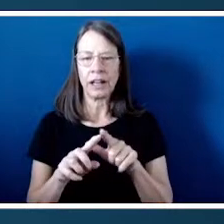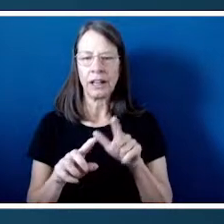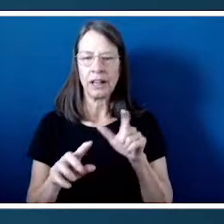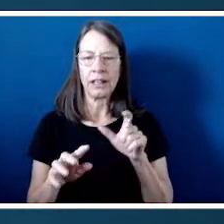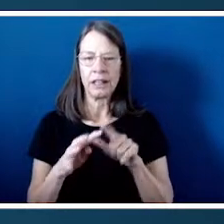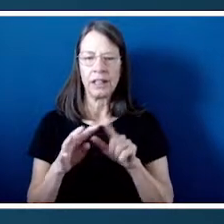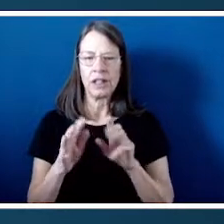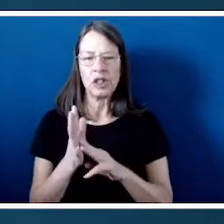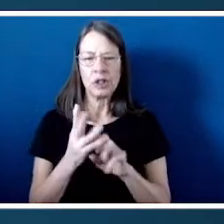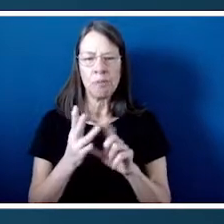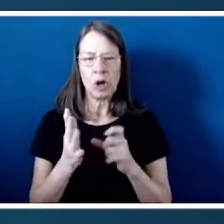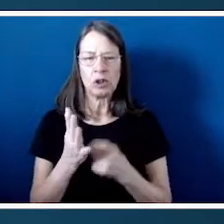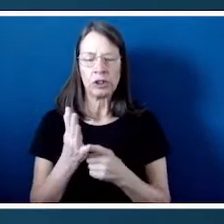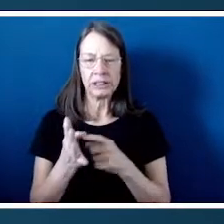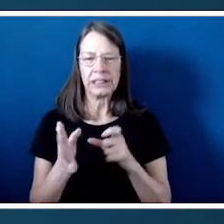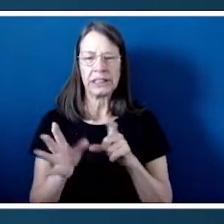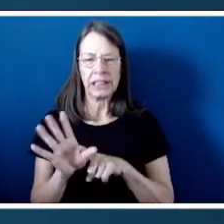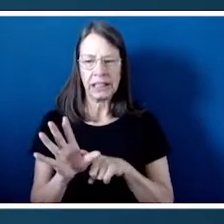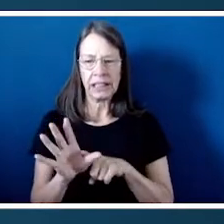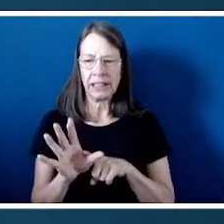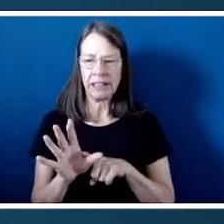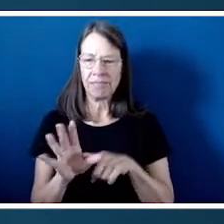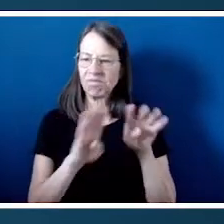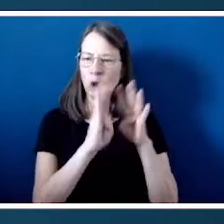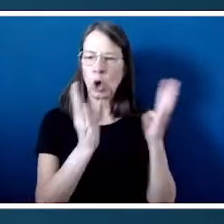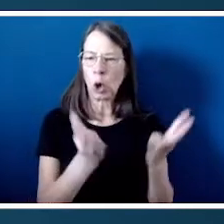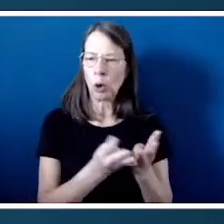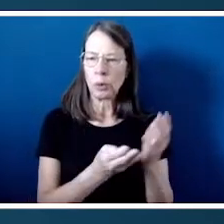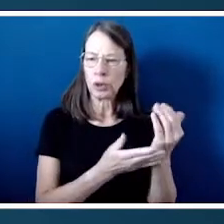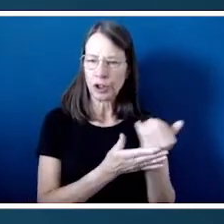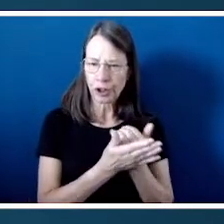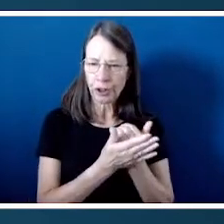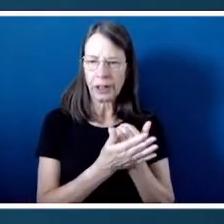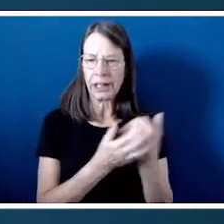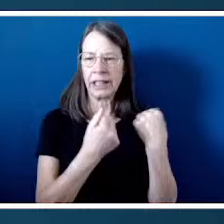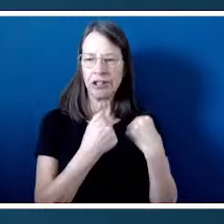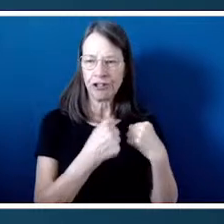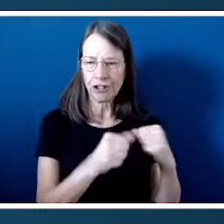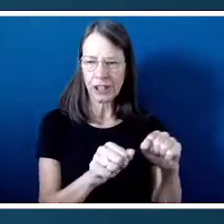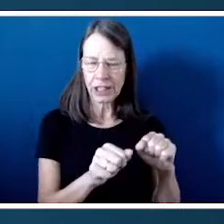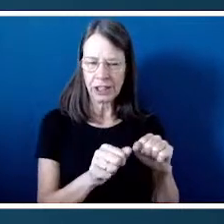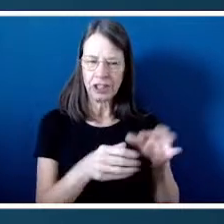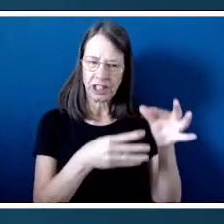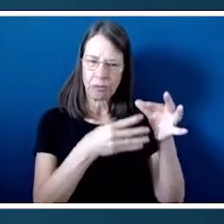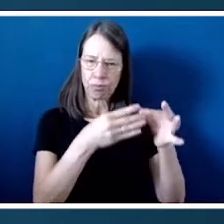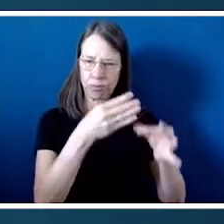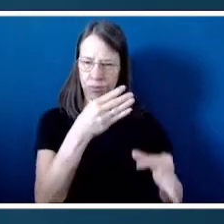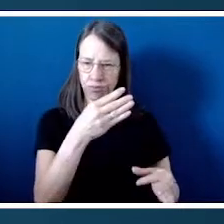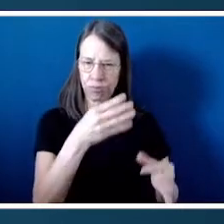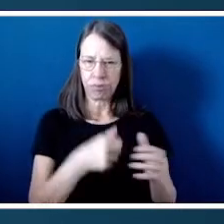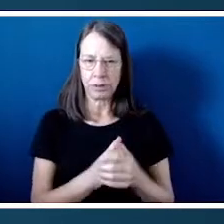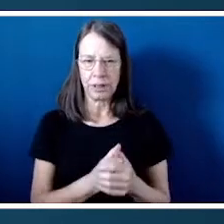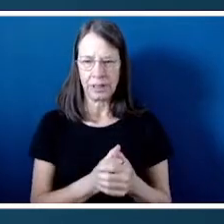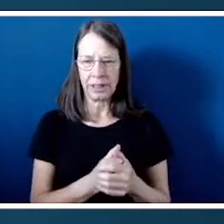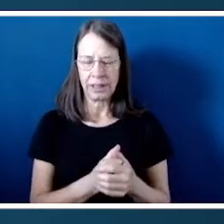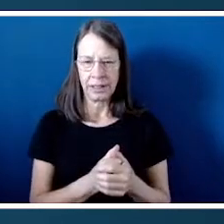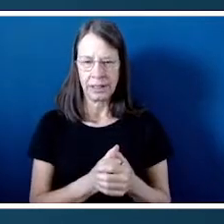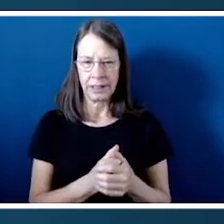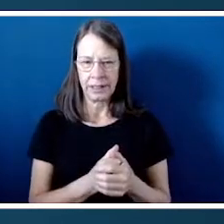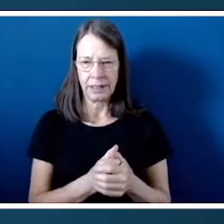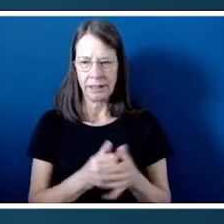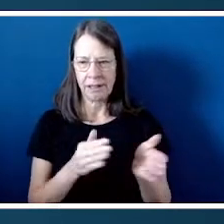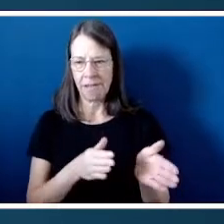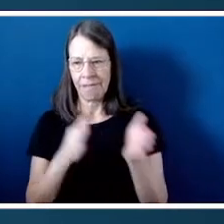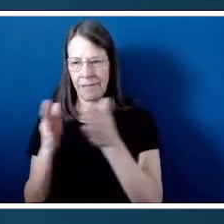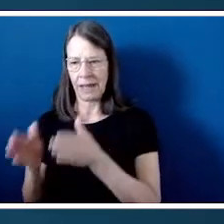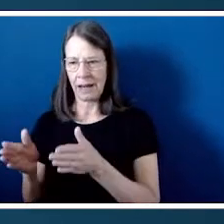global security, strategic considerations, to the partnership with the